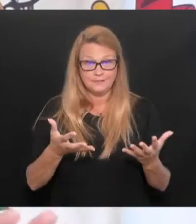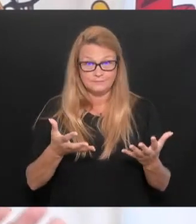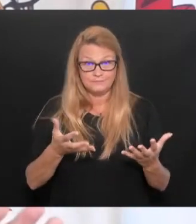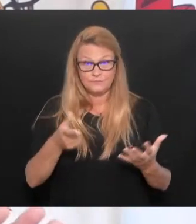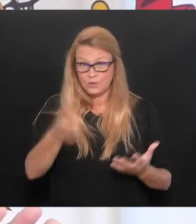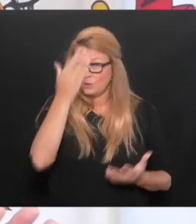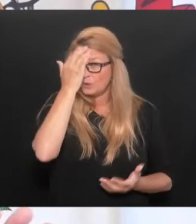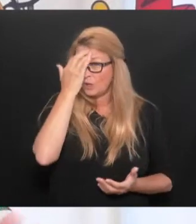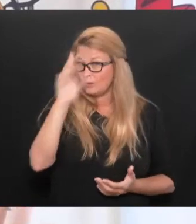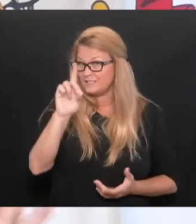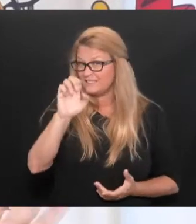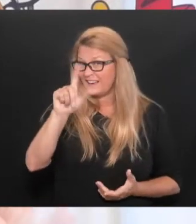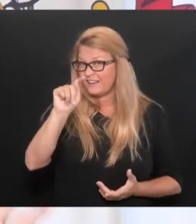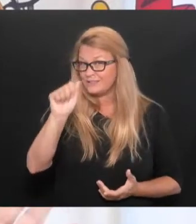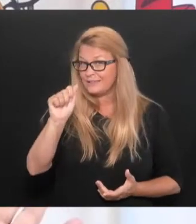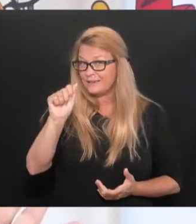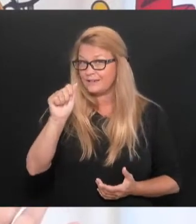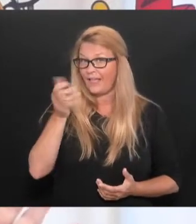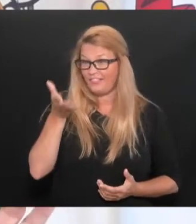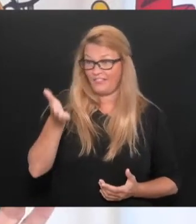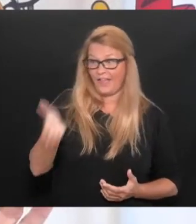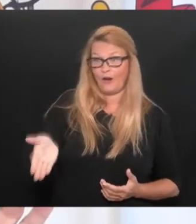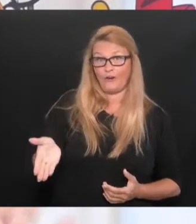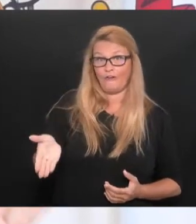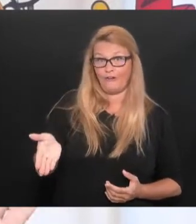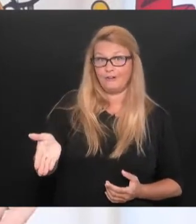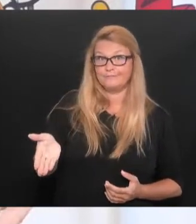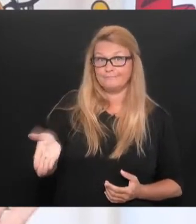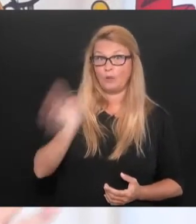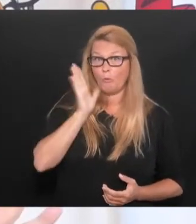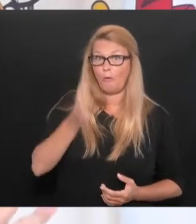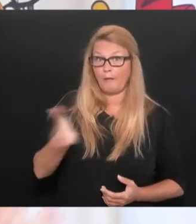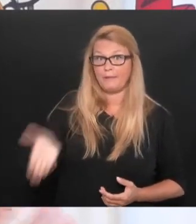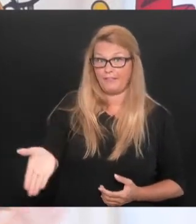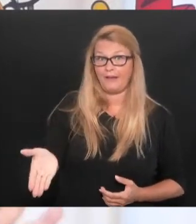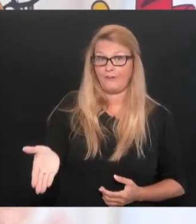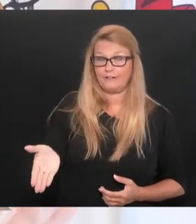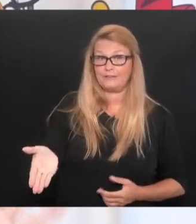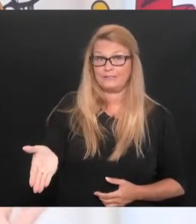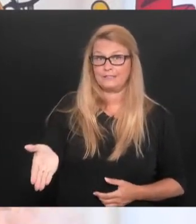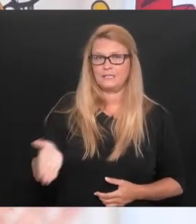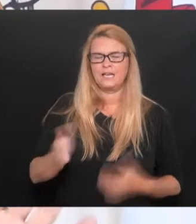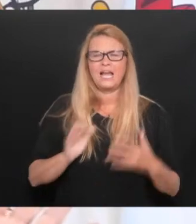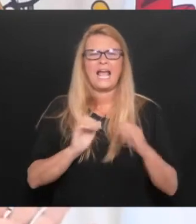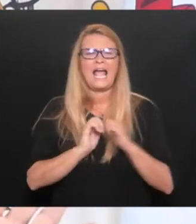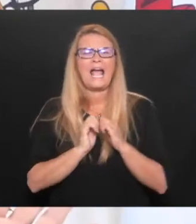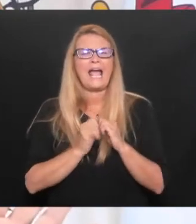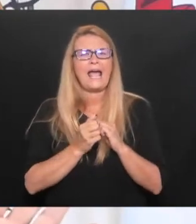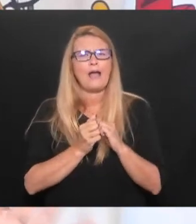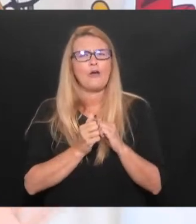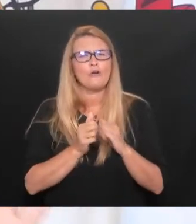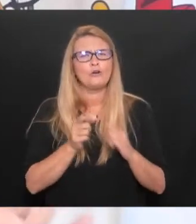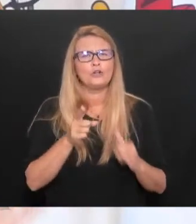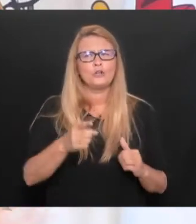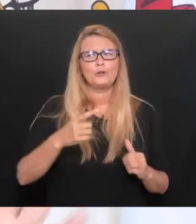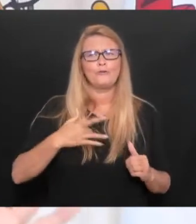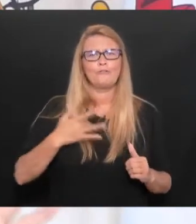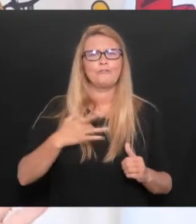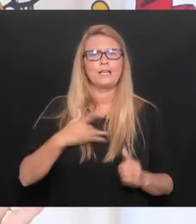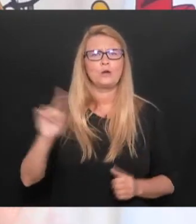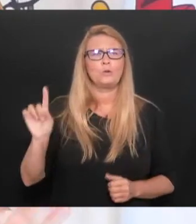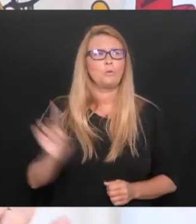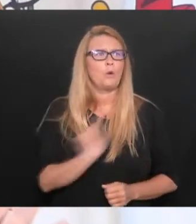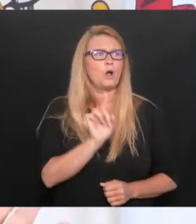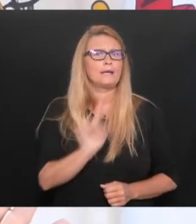Delta variant is there. Now, how are you going to feel walking through